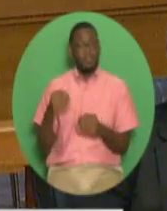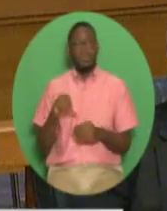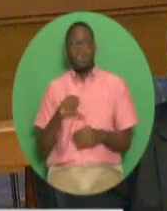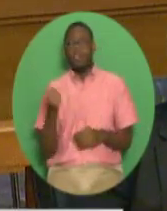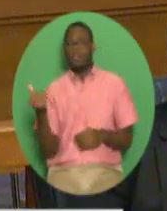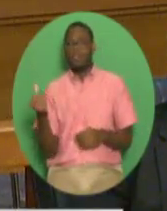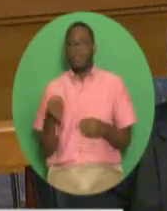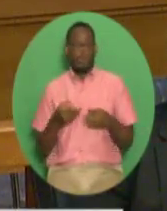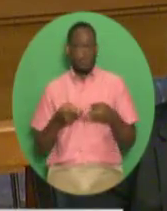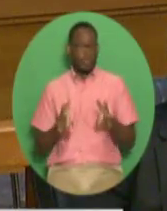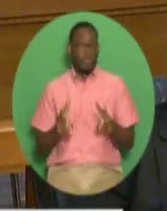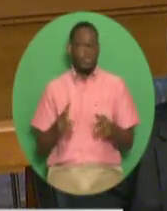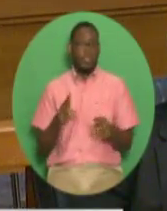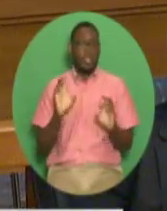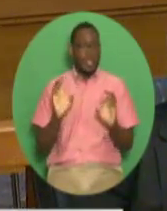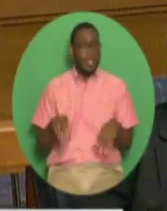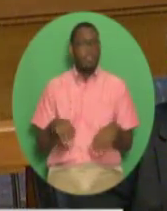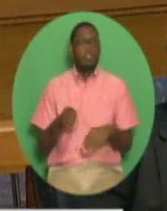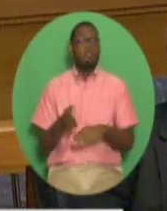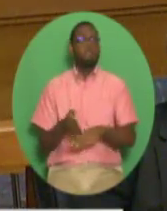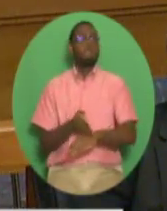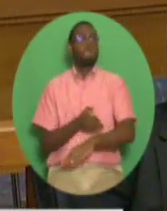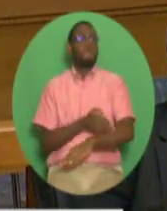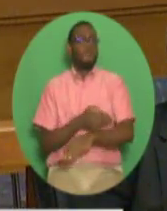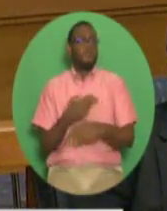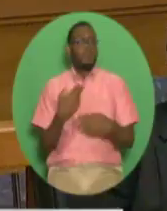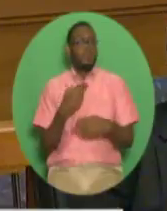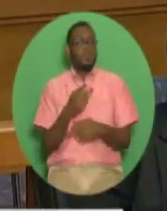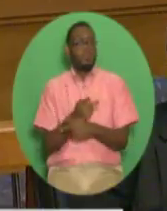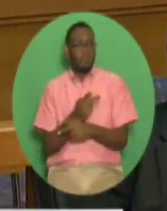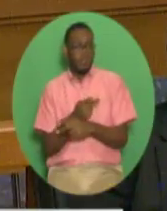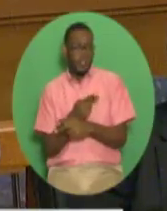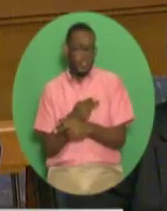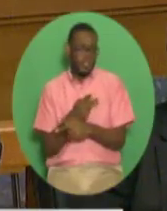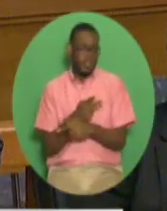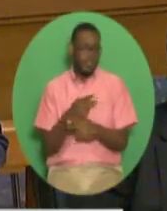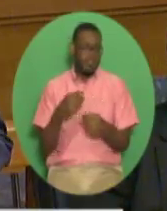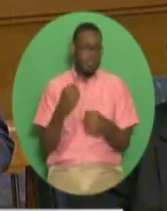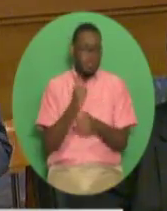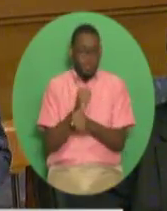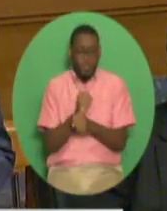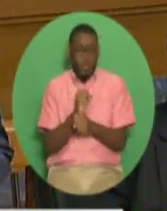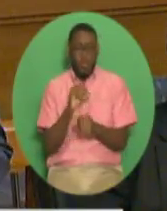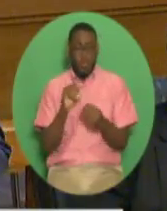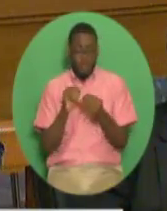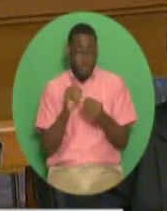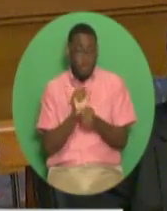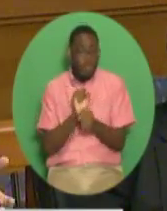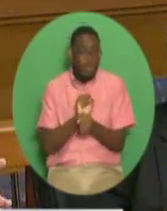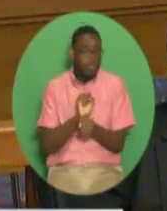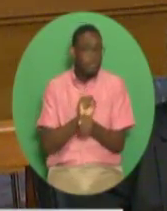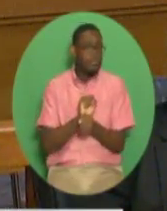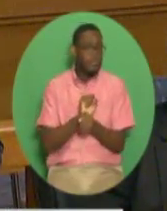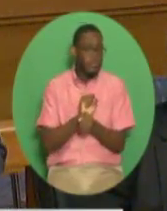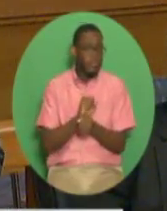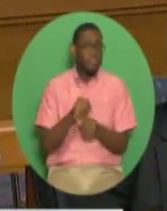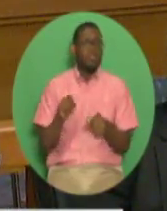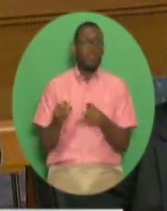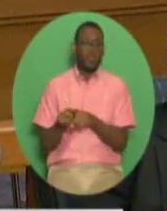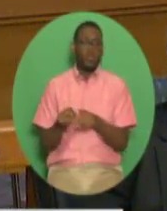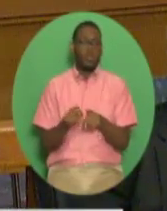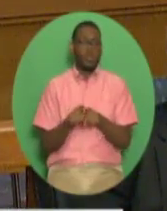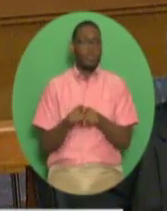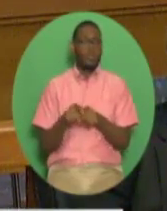is the decentralization of government offices. And I would want to know what is the government's intention in terms of trying to